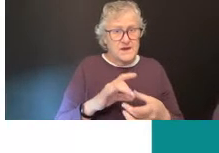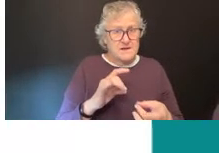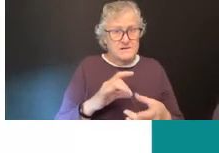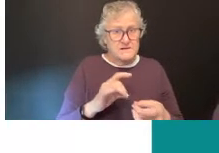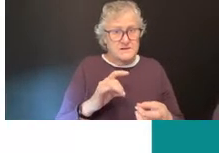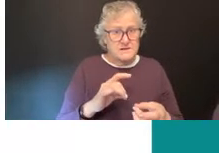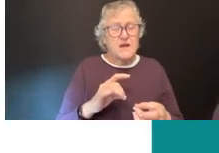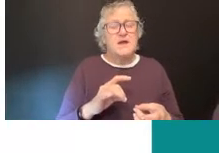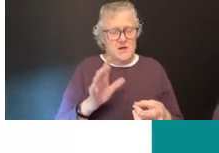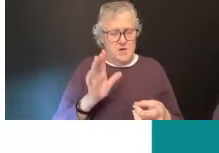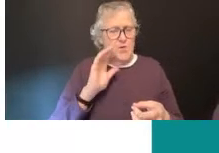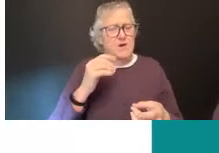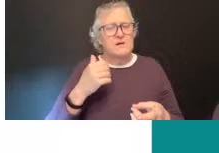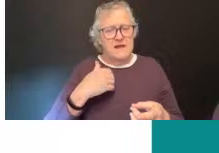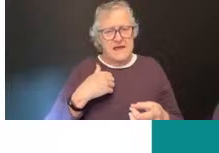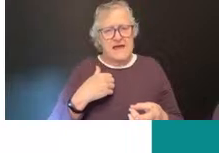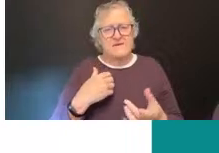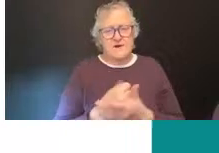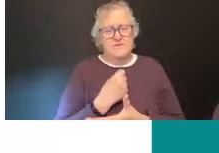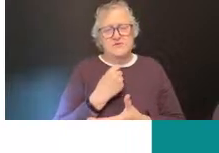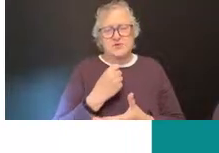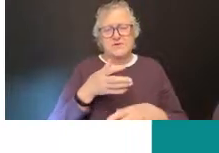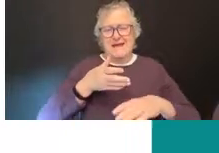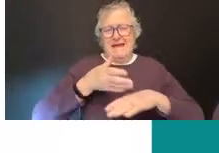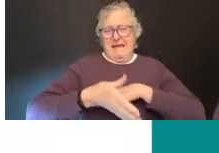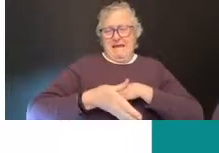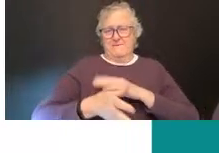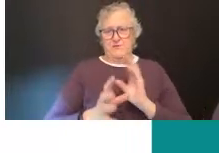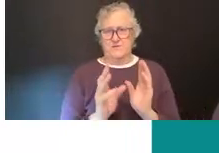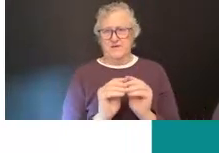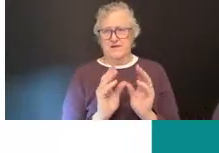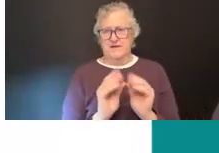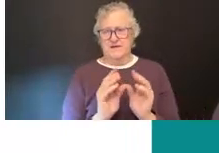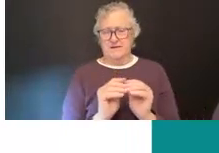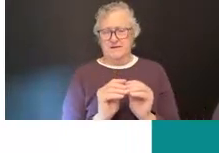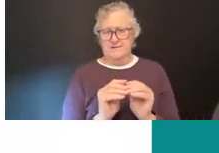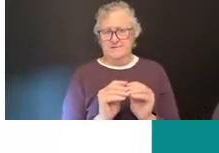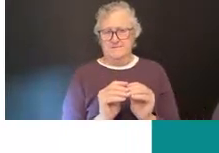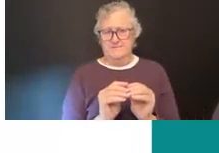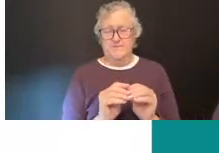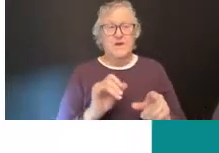And this is how you can do it. So submit comment to ESG after the meeting